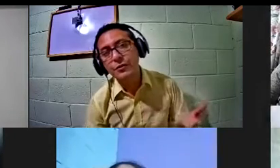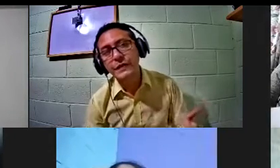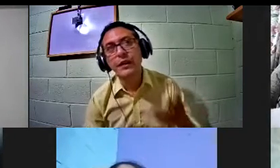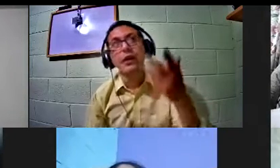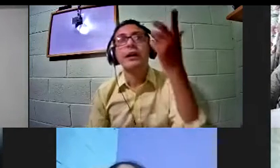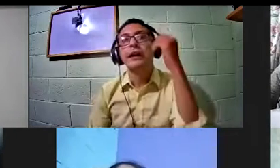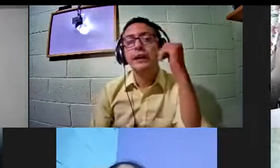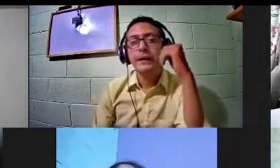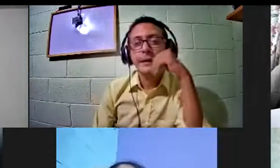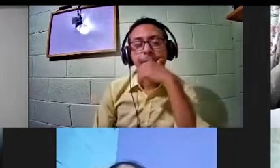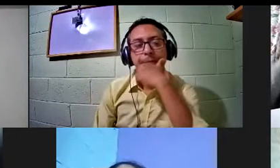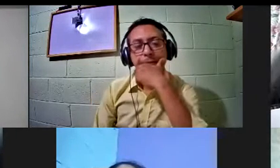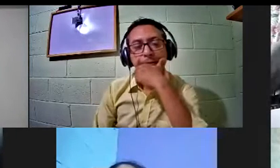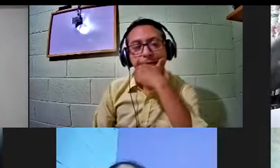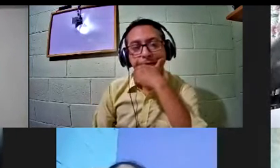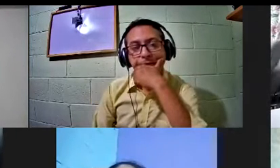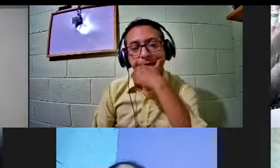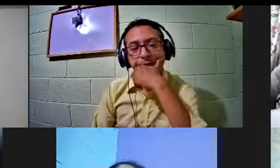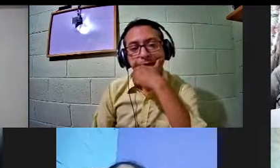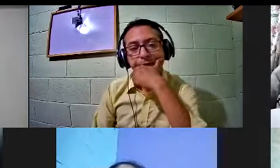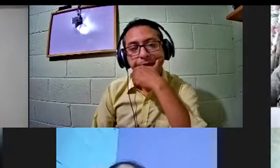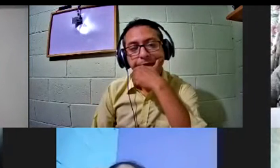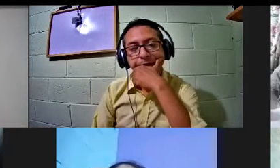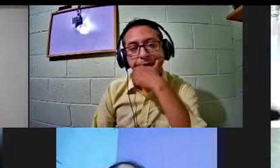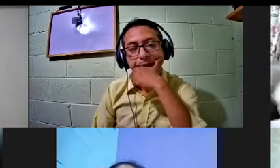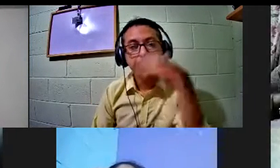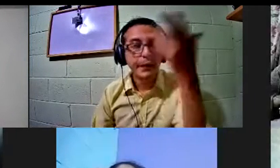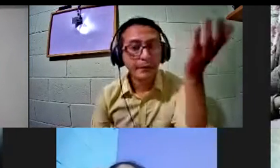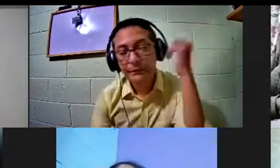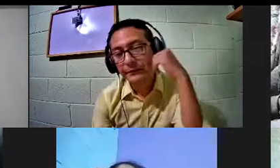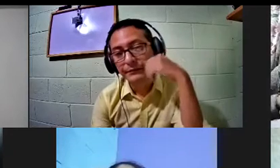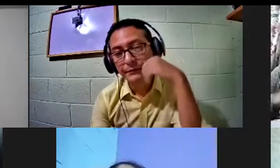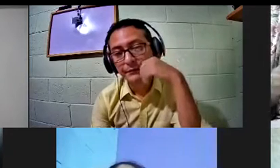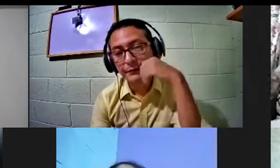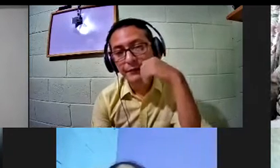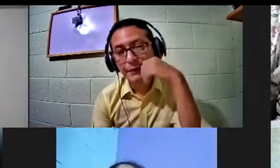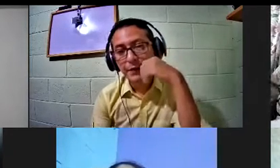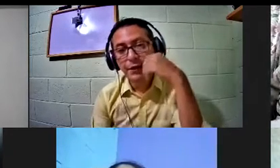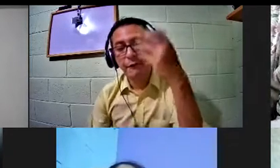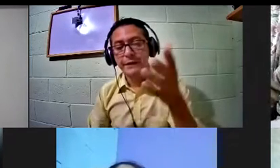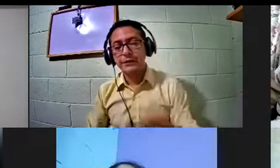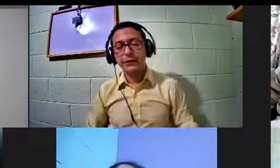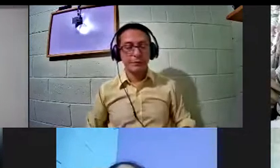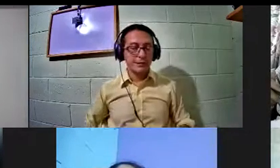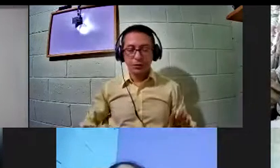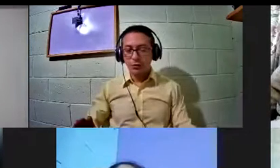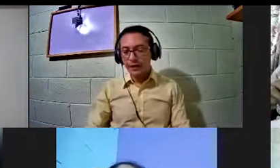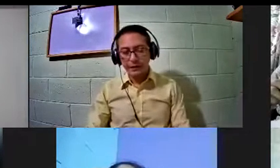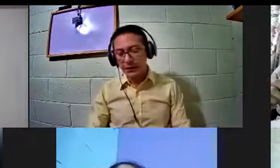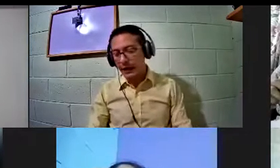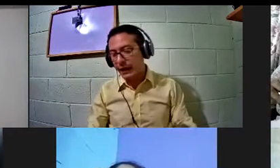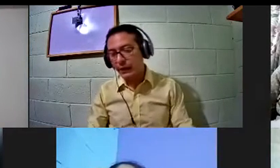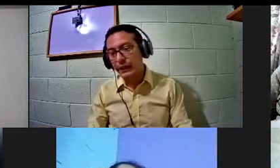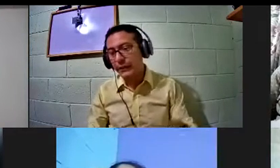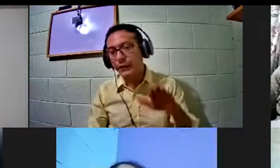Because we say, como decir, I will never arrange a class. Yeah. Oh, Francisco, tell me. You know what,